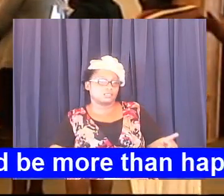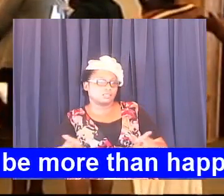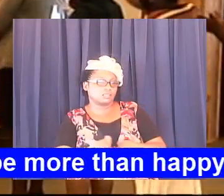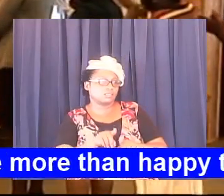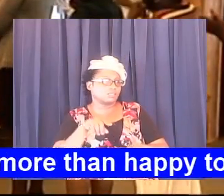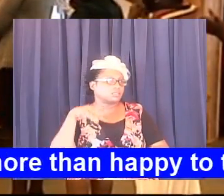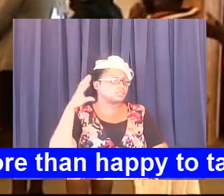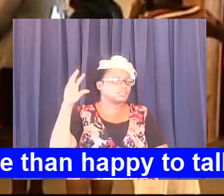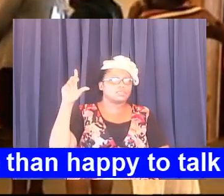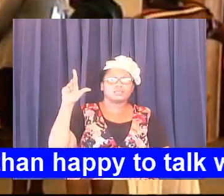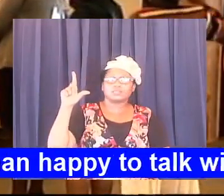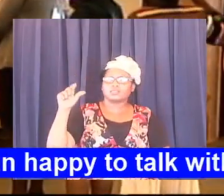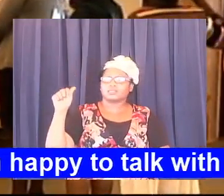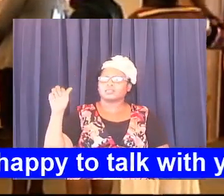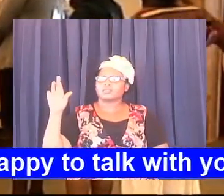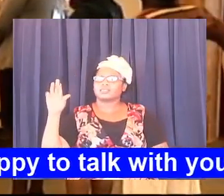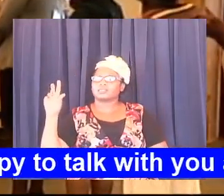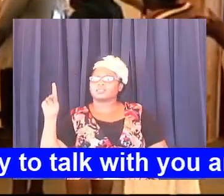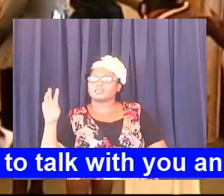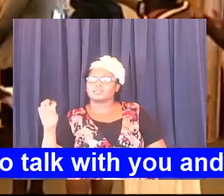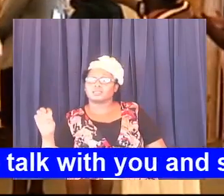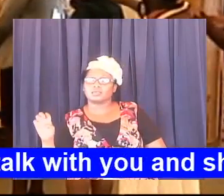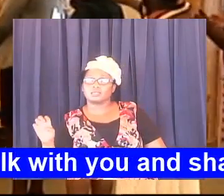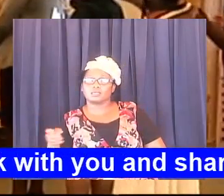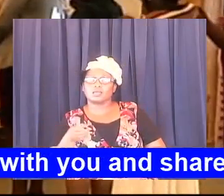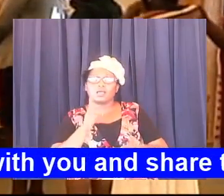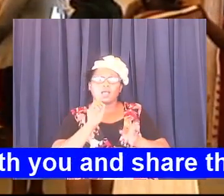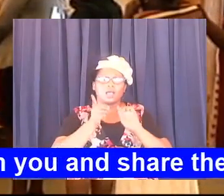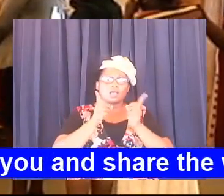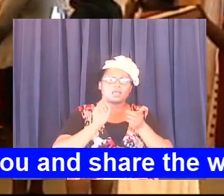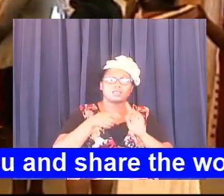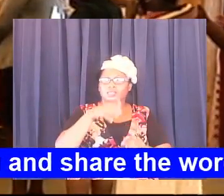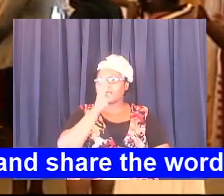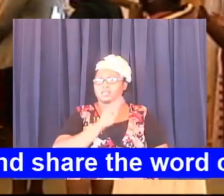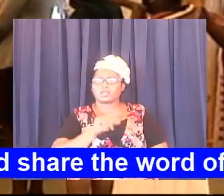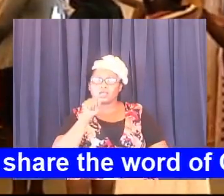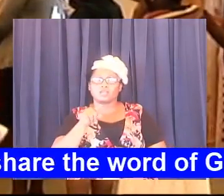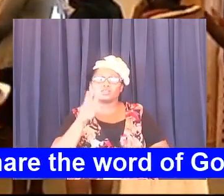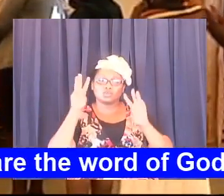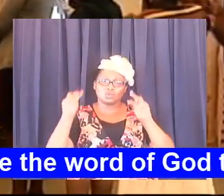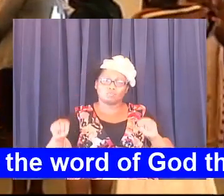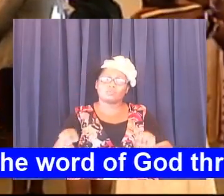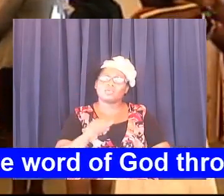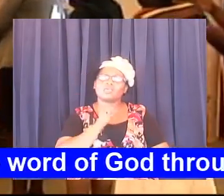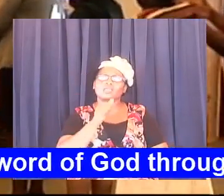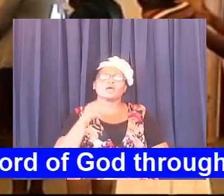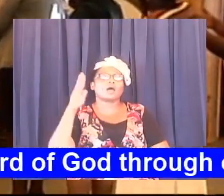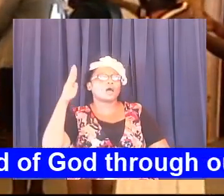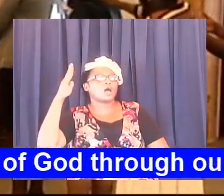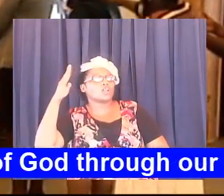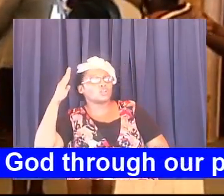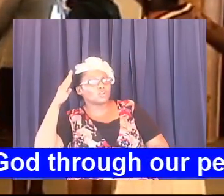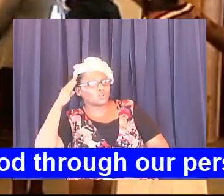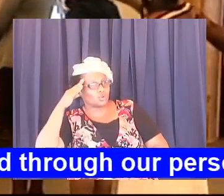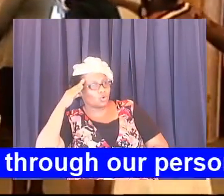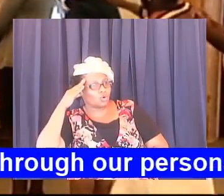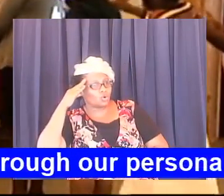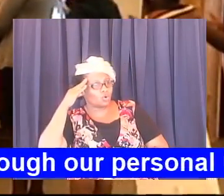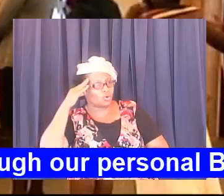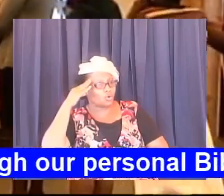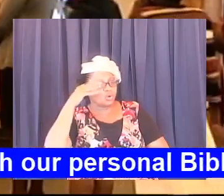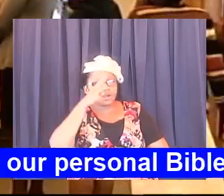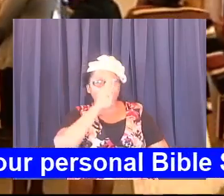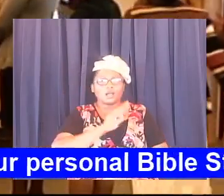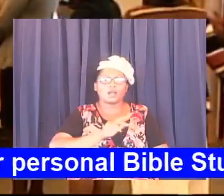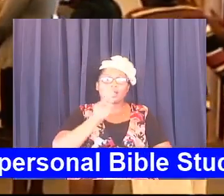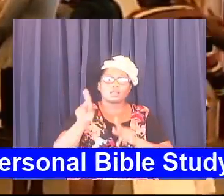her. Ah, yes, talk to God. You may not know him. You may not know him personally, but